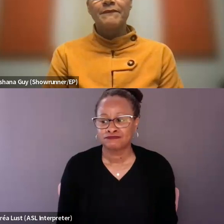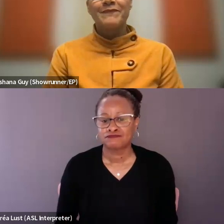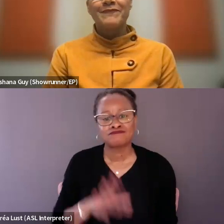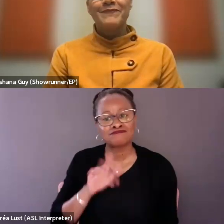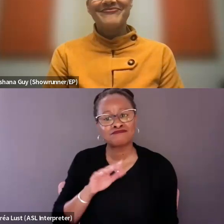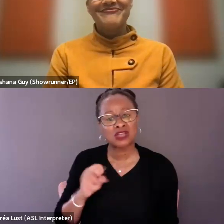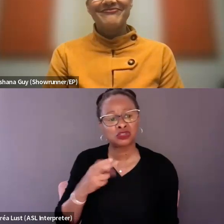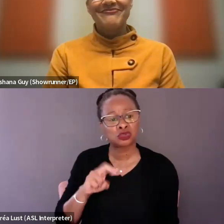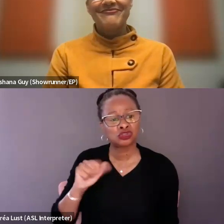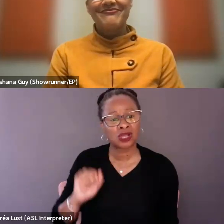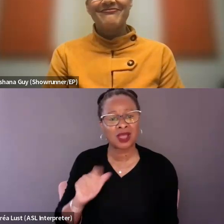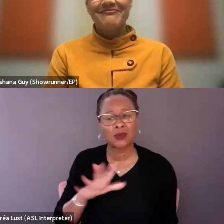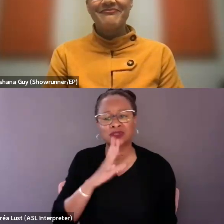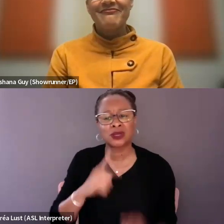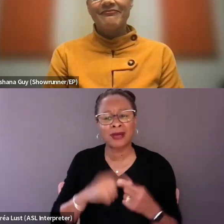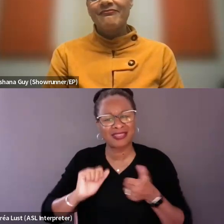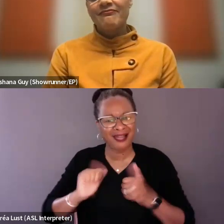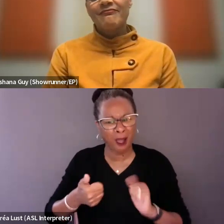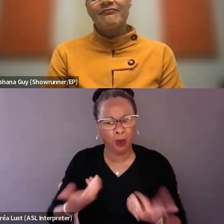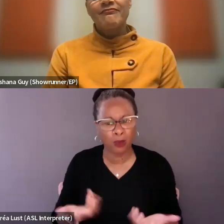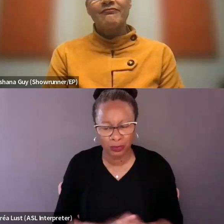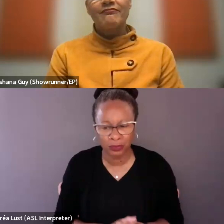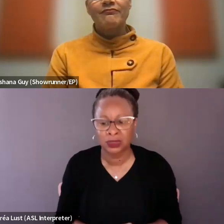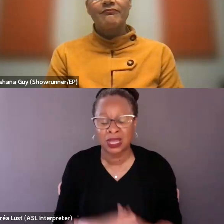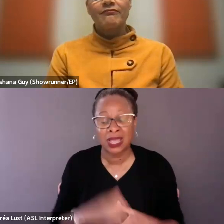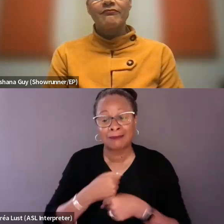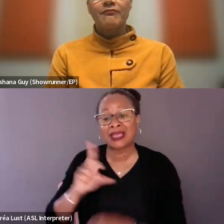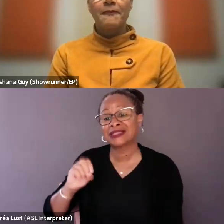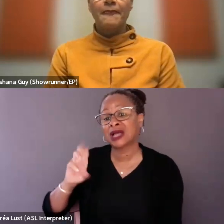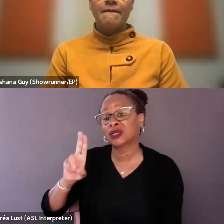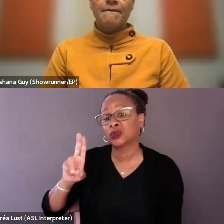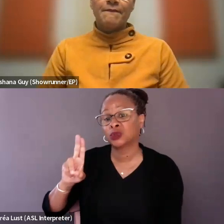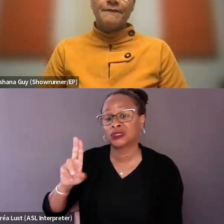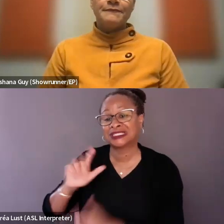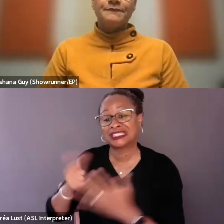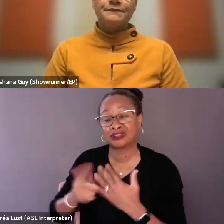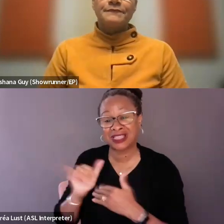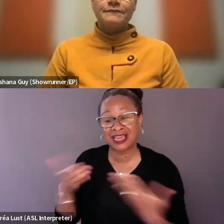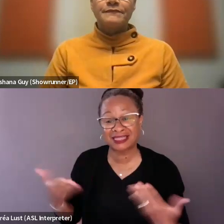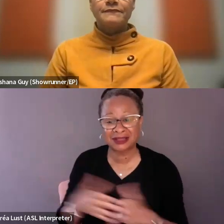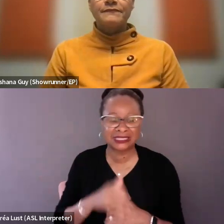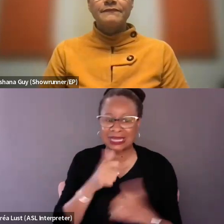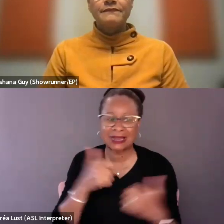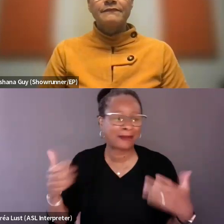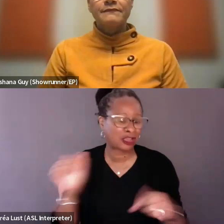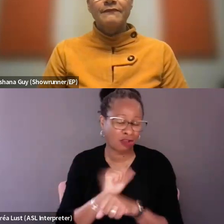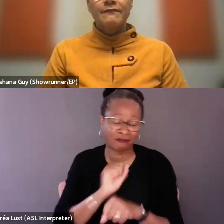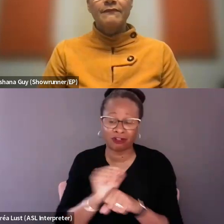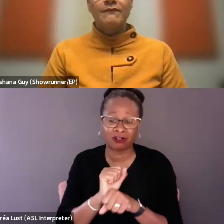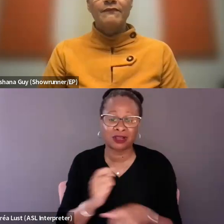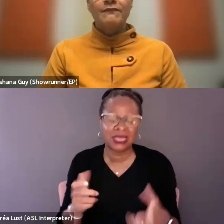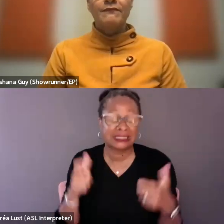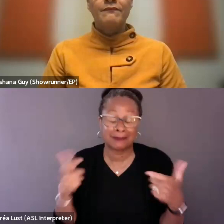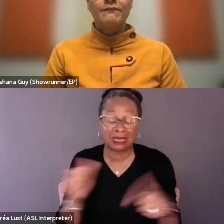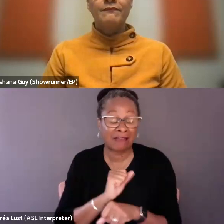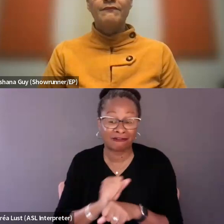into for a moment the how. You know, making a docuseries like this is a big effort. And as you mentioned, Nicole, you